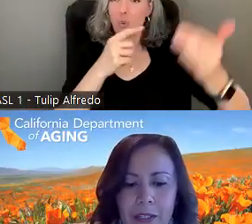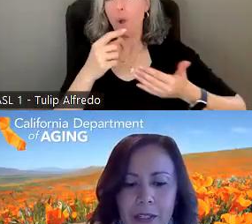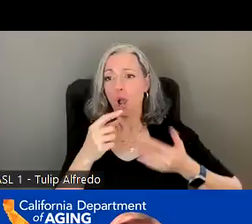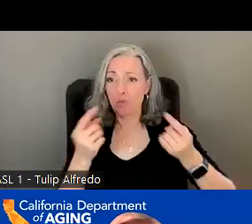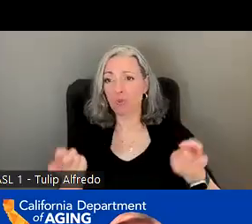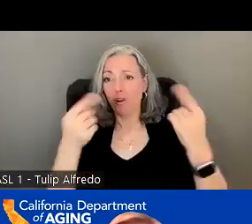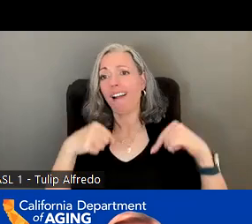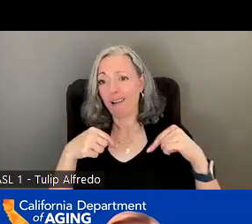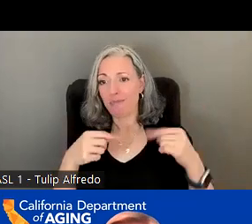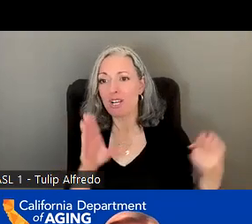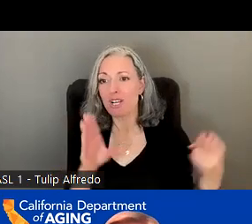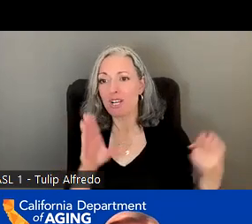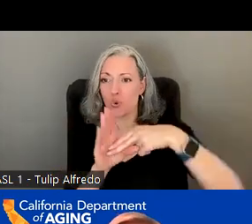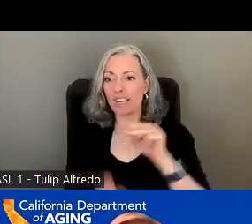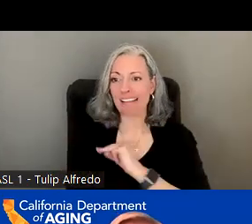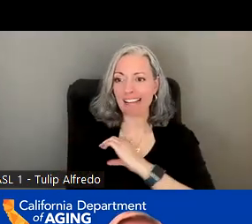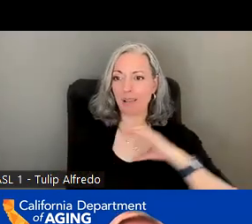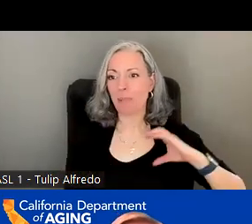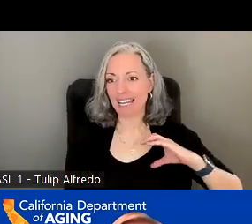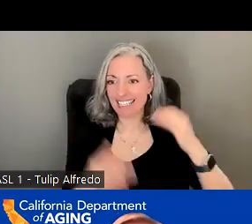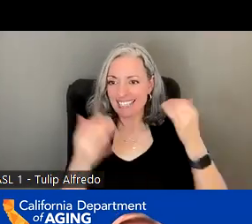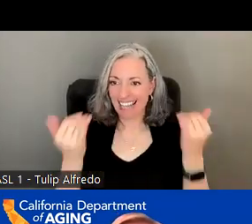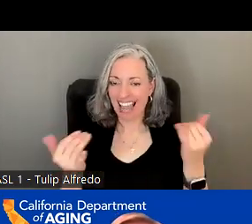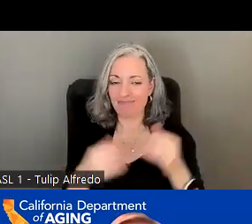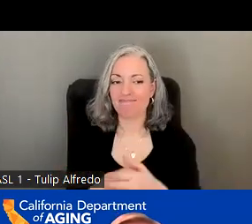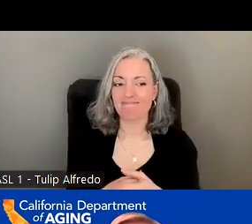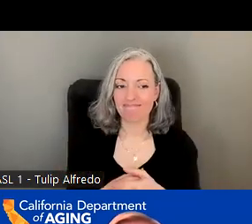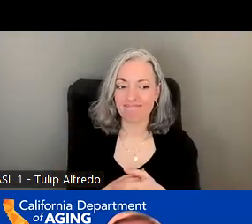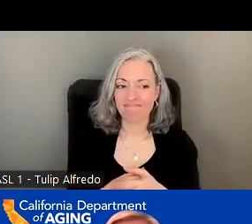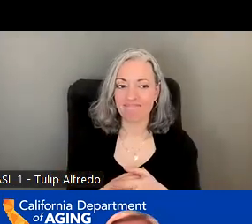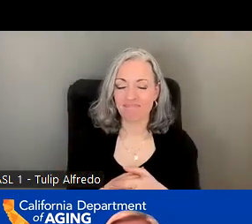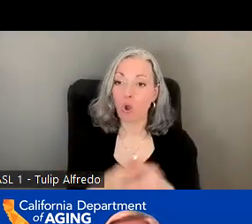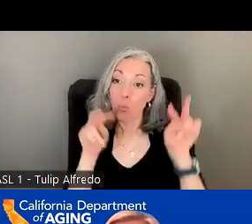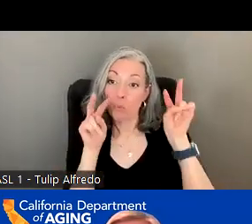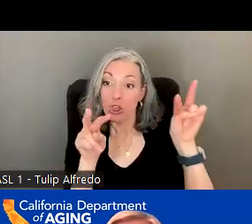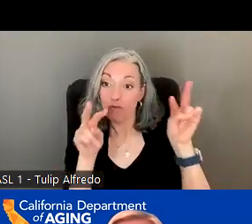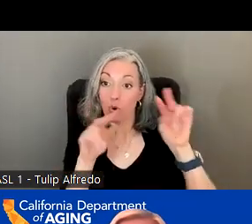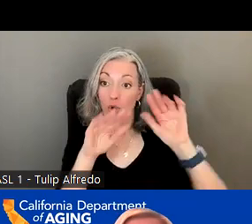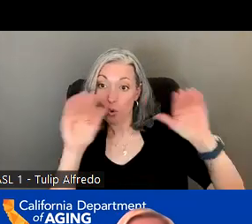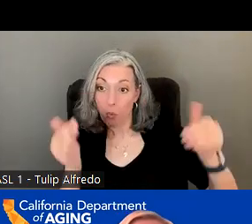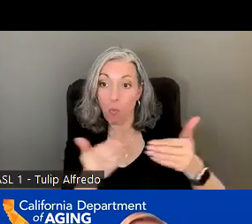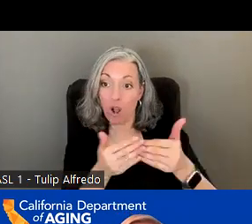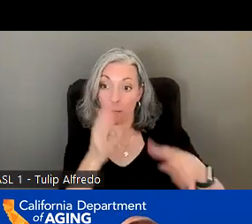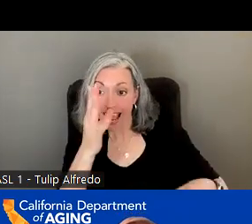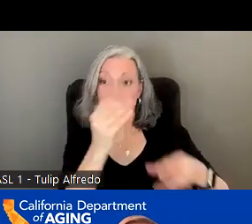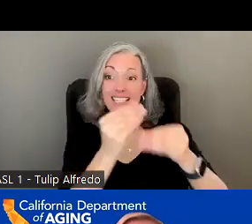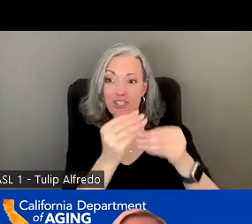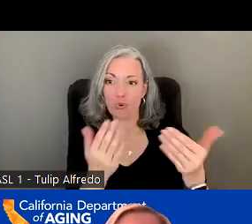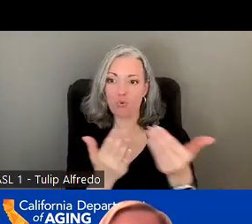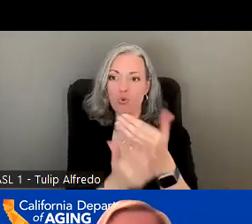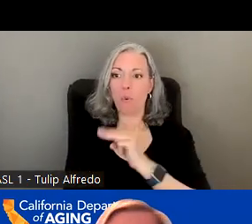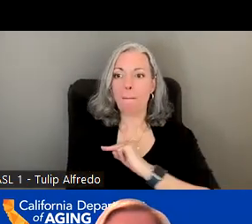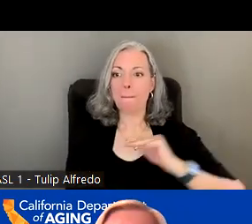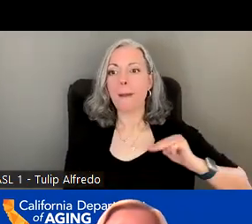you're joining the advisory committee. And we look forward to welcoming the additional new members who have